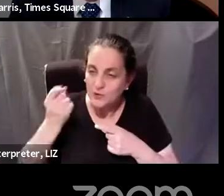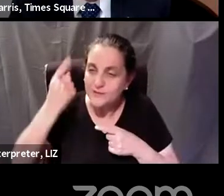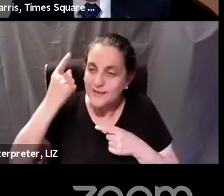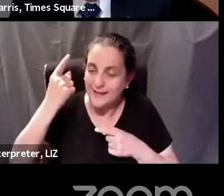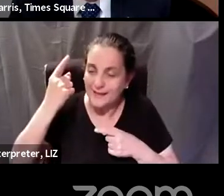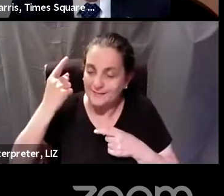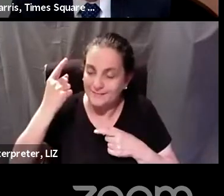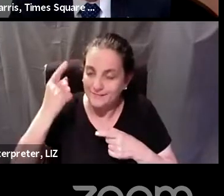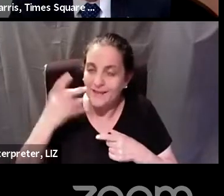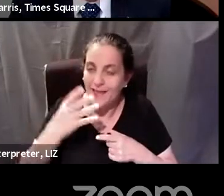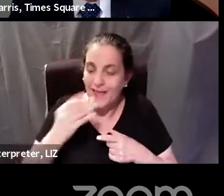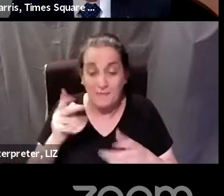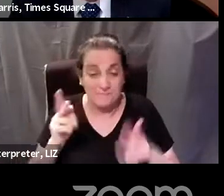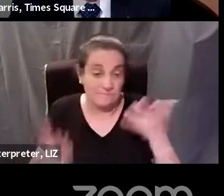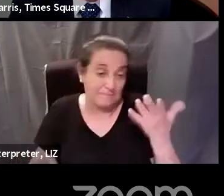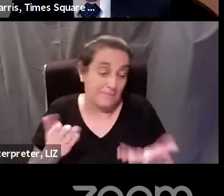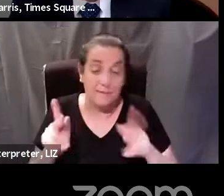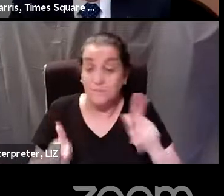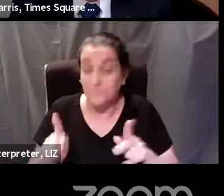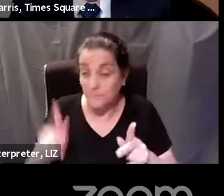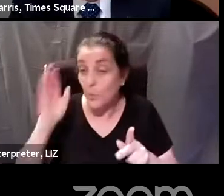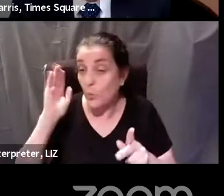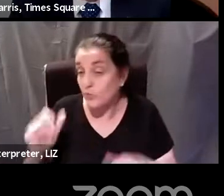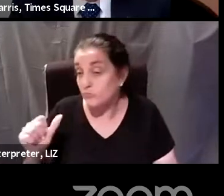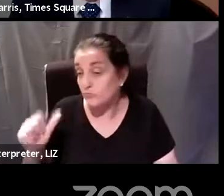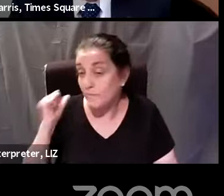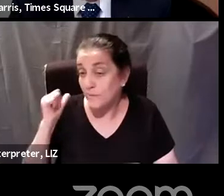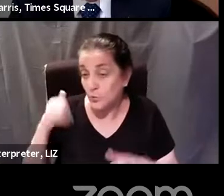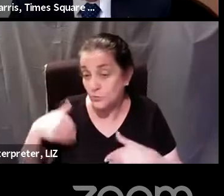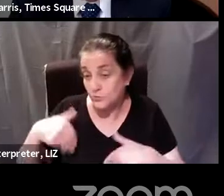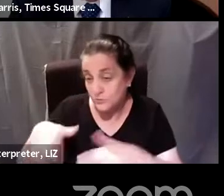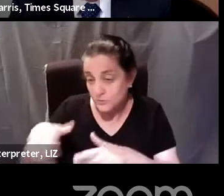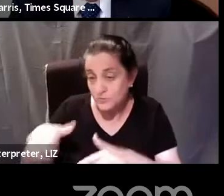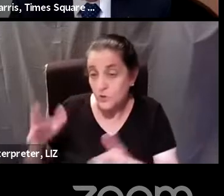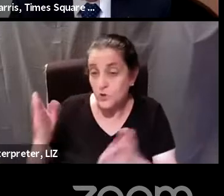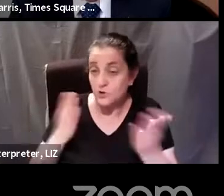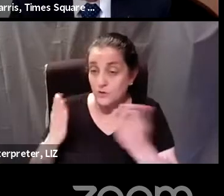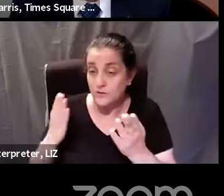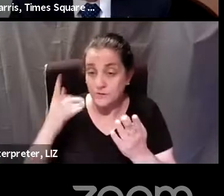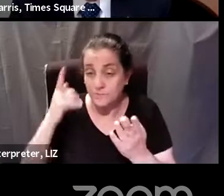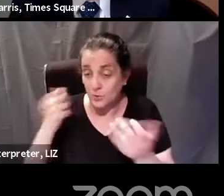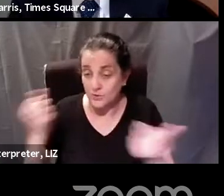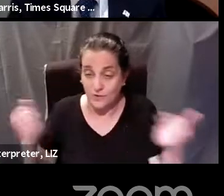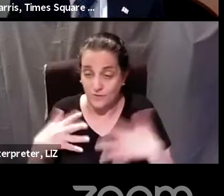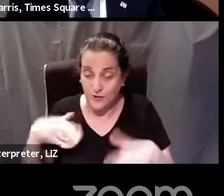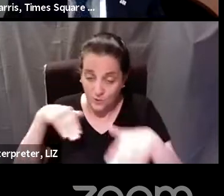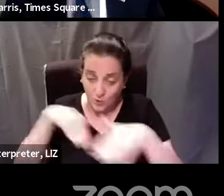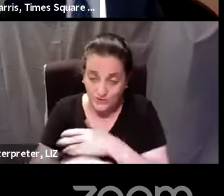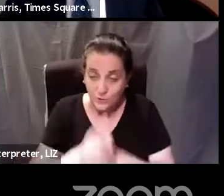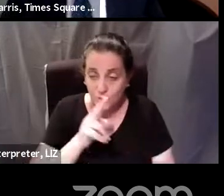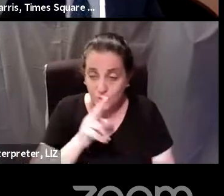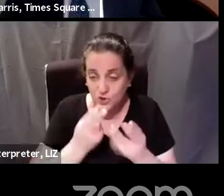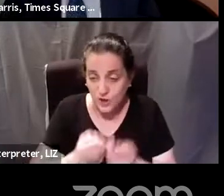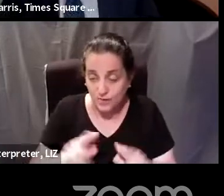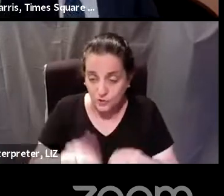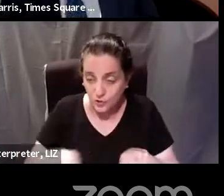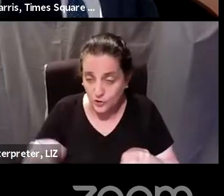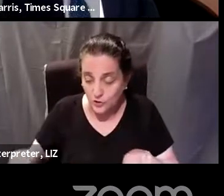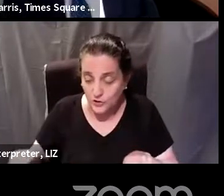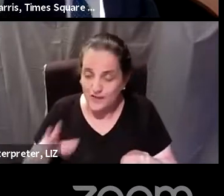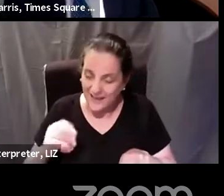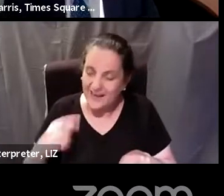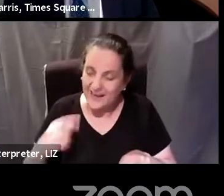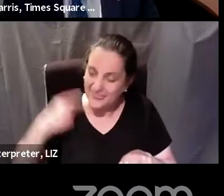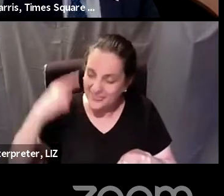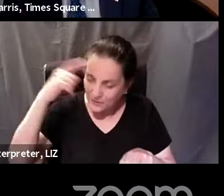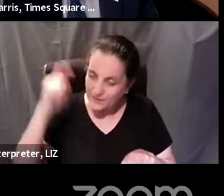people may refuse services and going into shelters because they're not safe. And I think that's one of the things that we really need